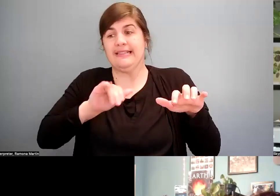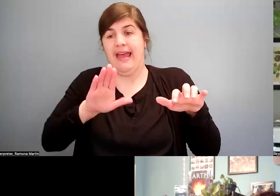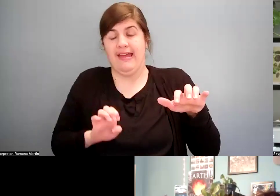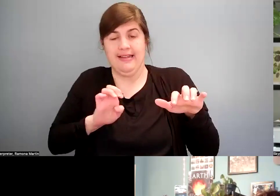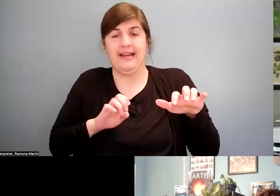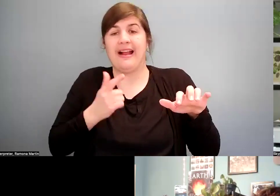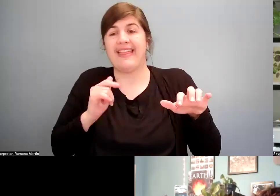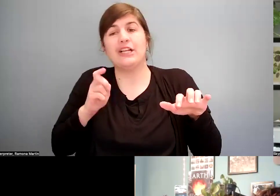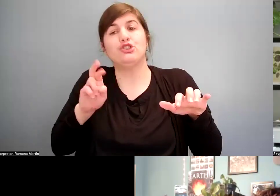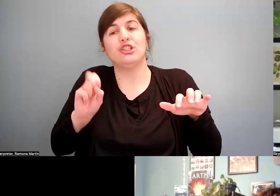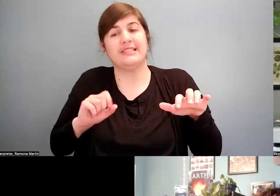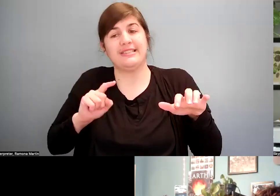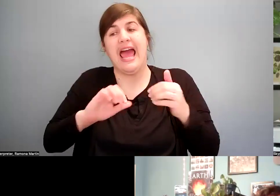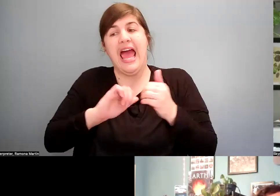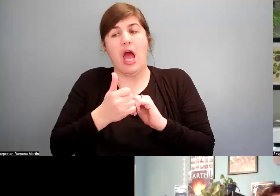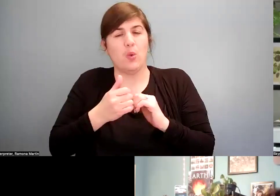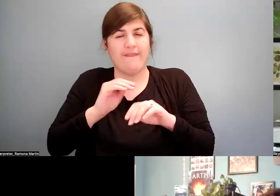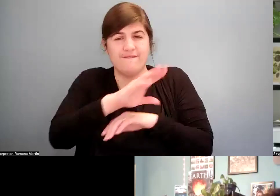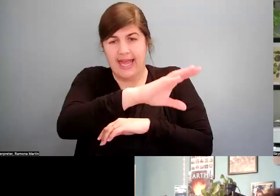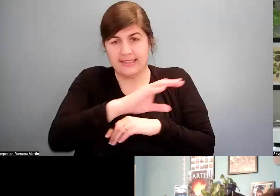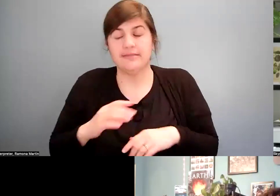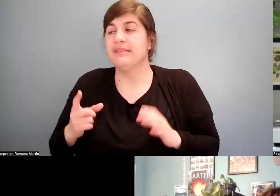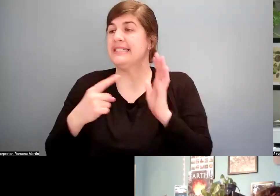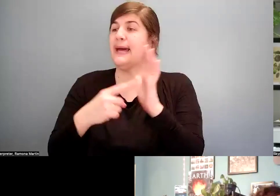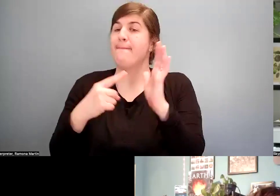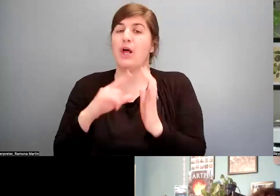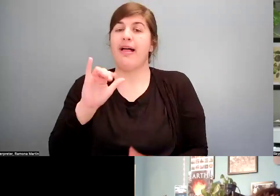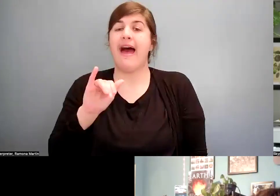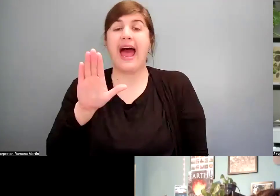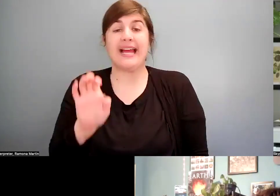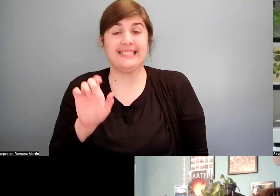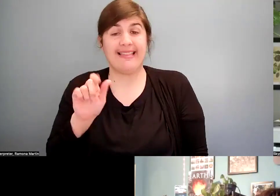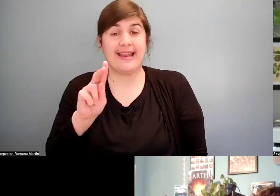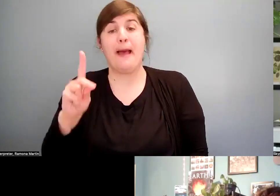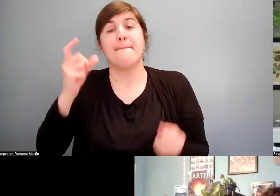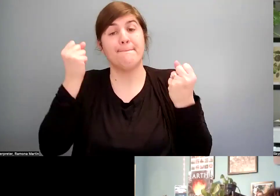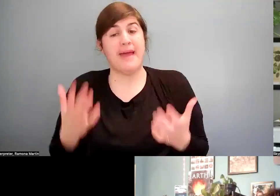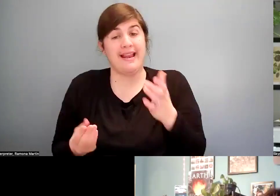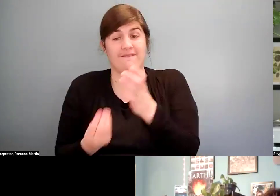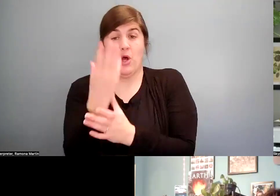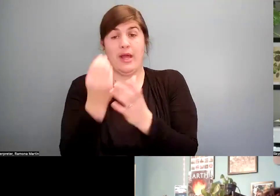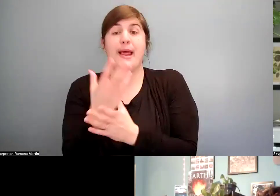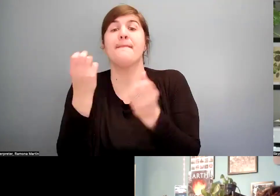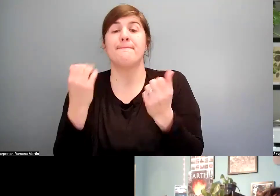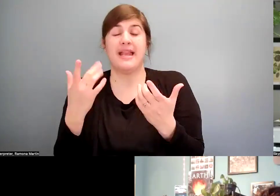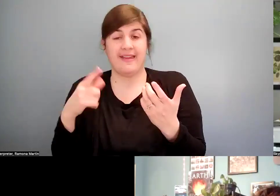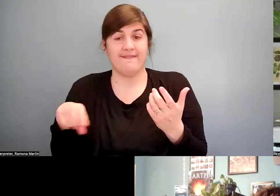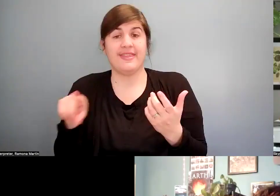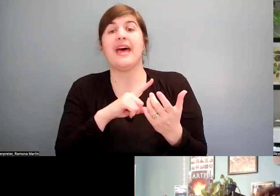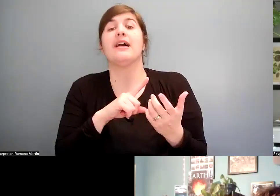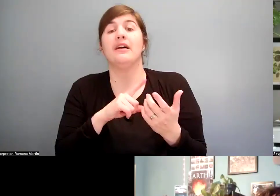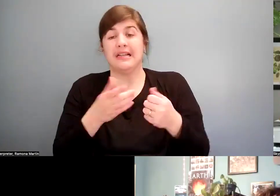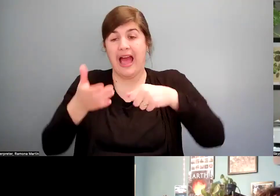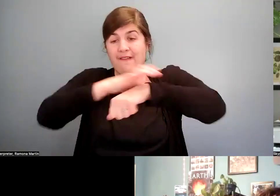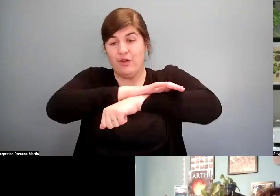So as you lose ice, let's take Iceland, for example. There are Mhm. many volcanoes on Iceland, and a lot of them are covered by the big